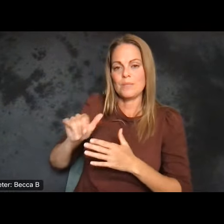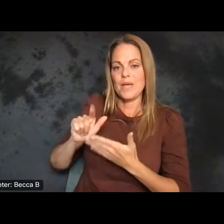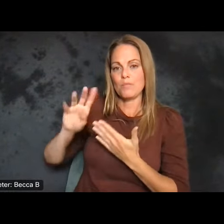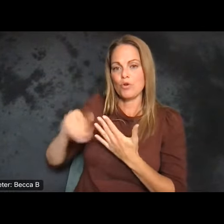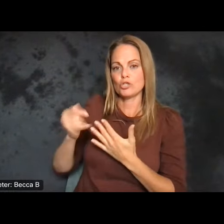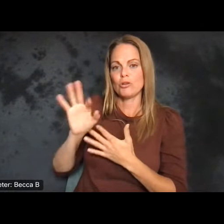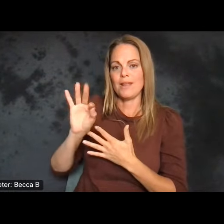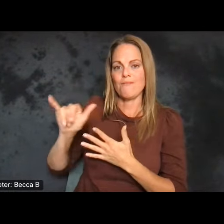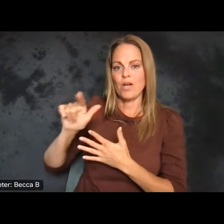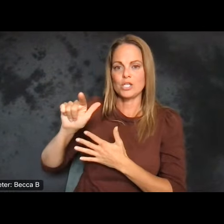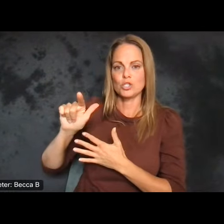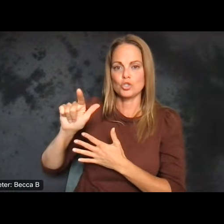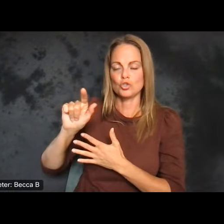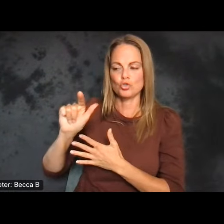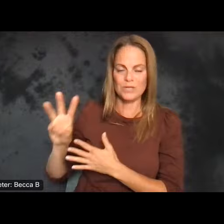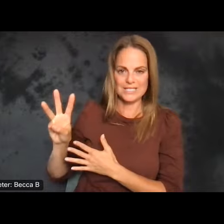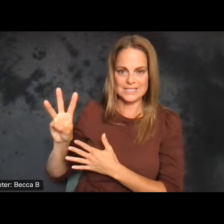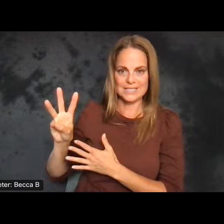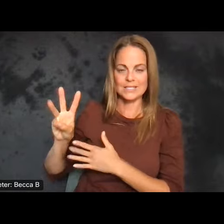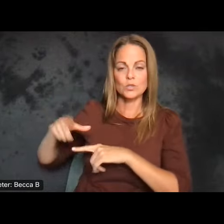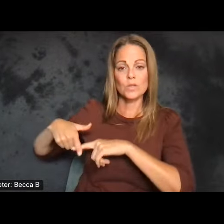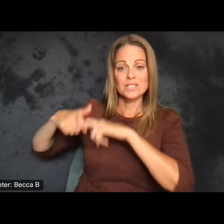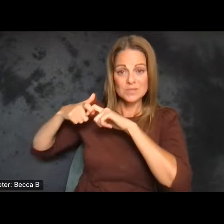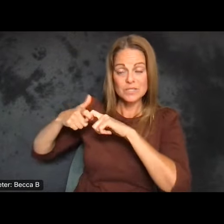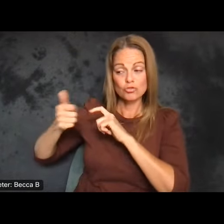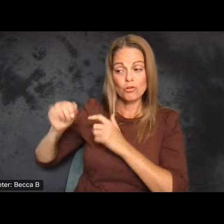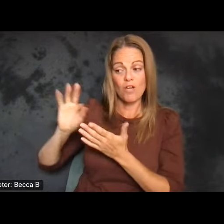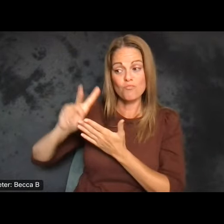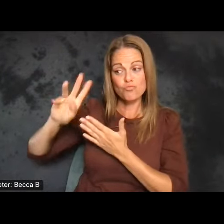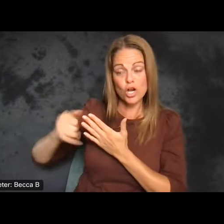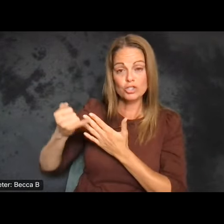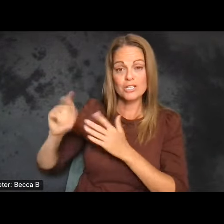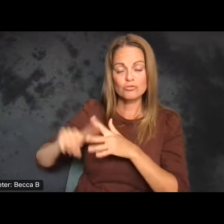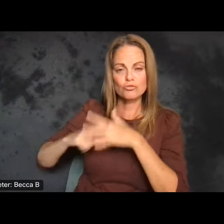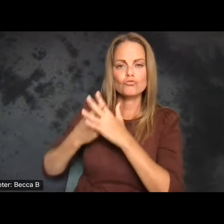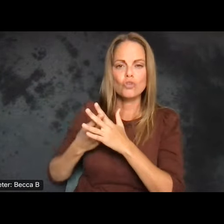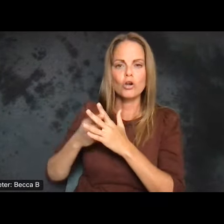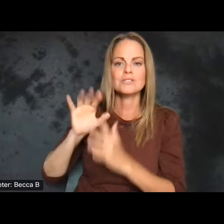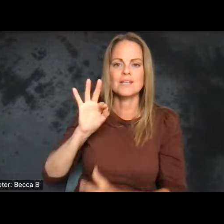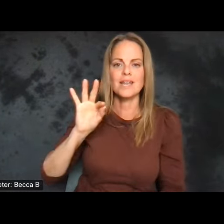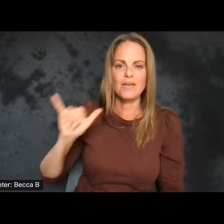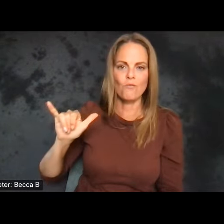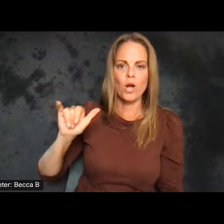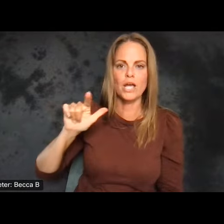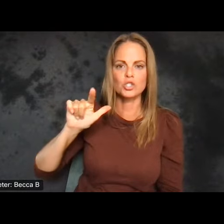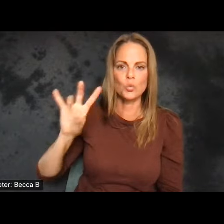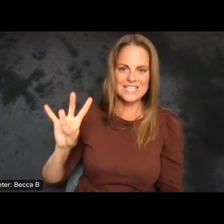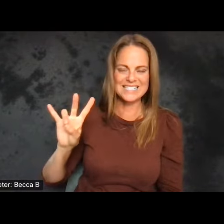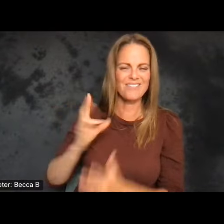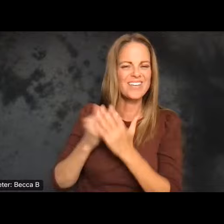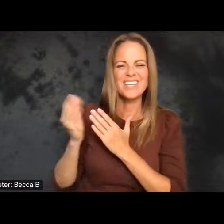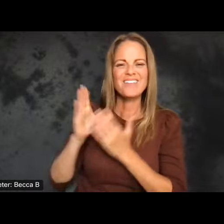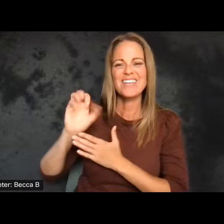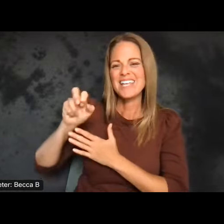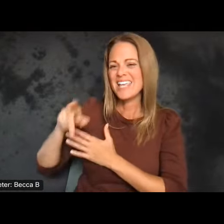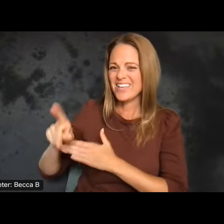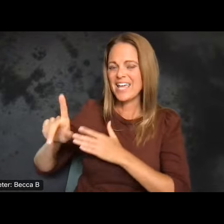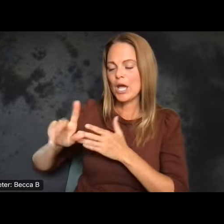So the suspension of projects would begin in FY 2027. Even if that cap project bled over